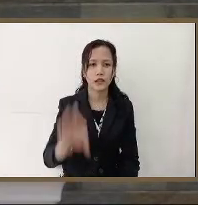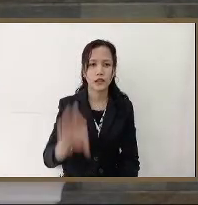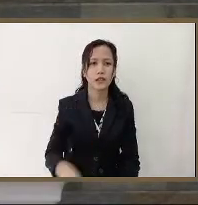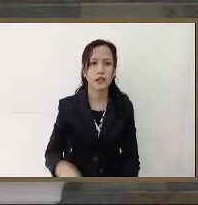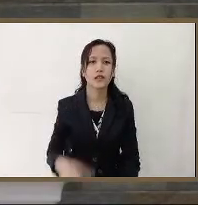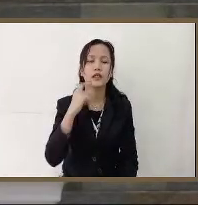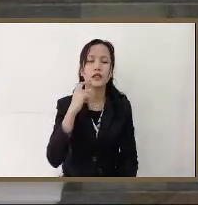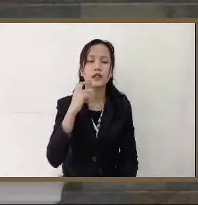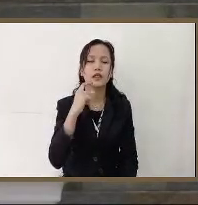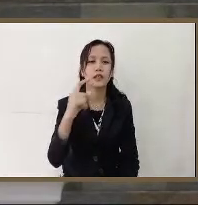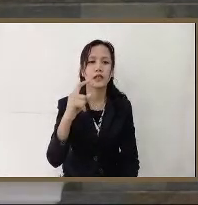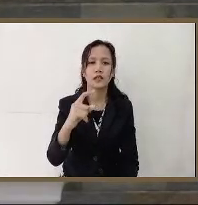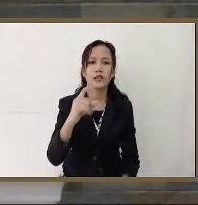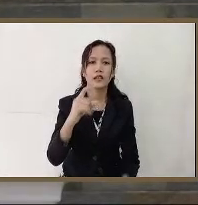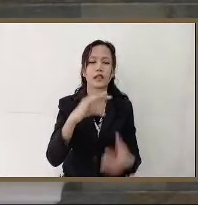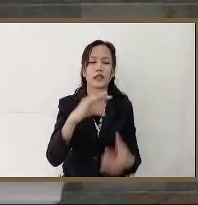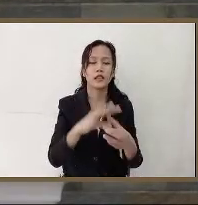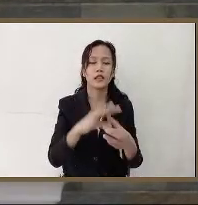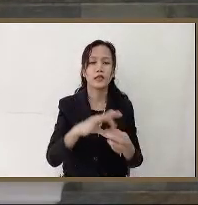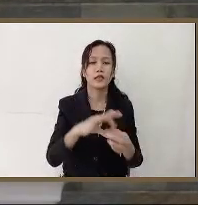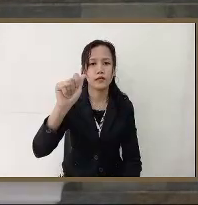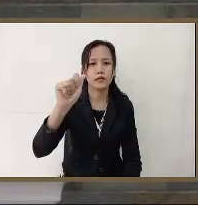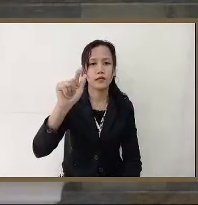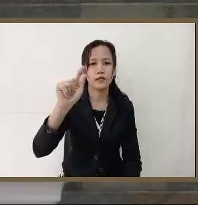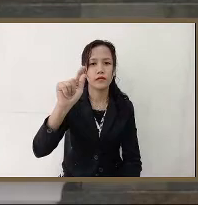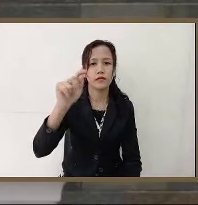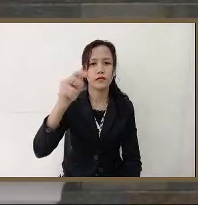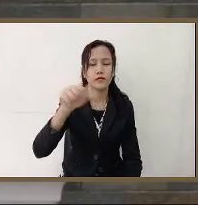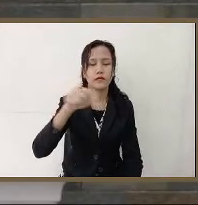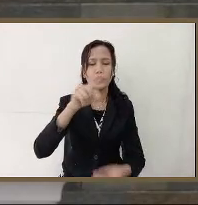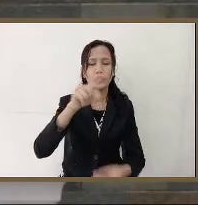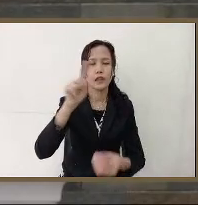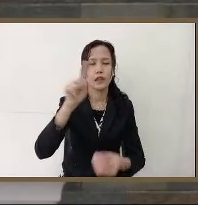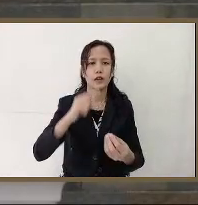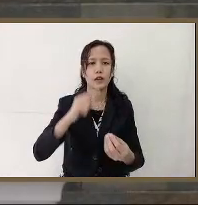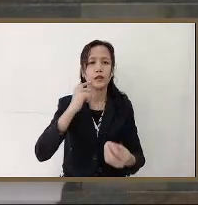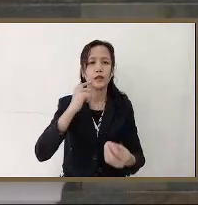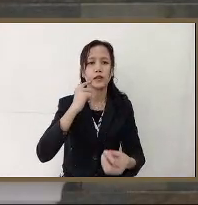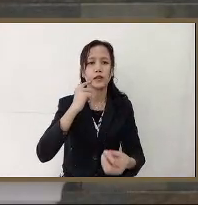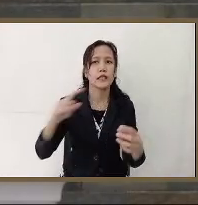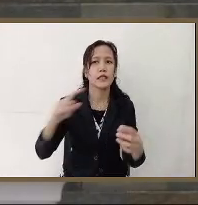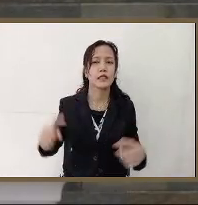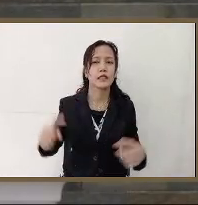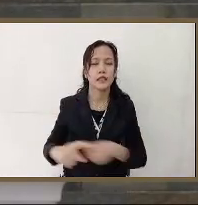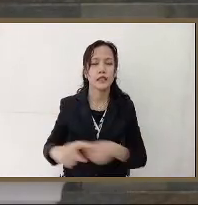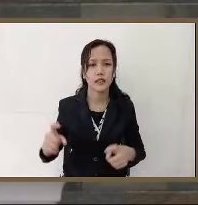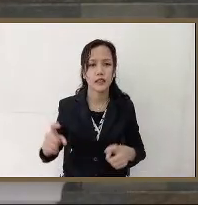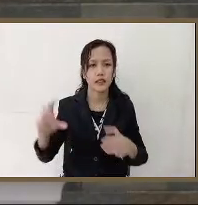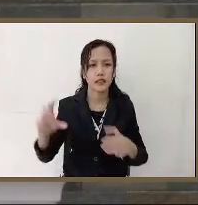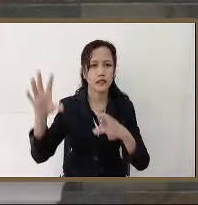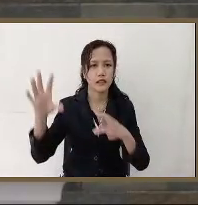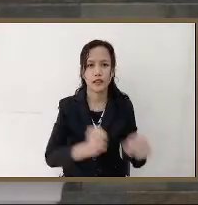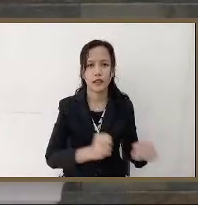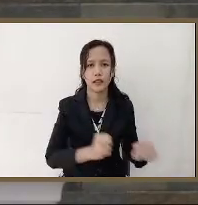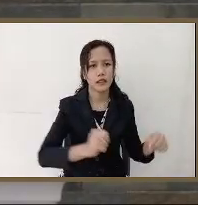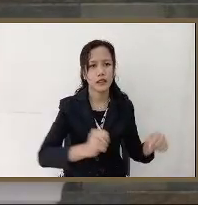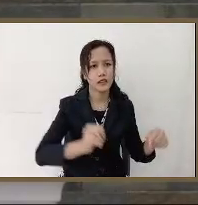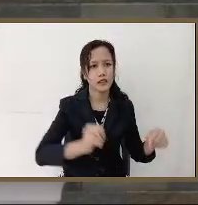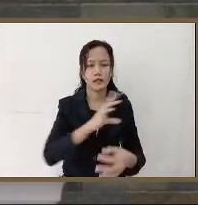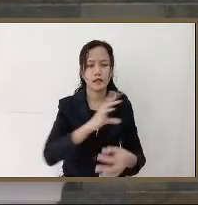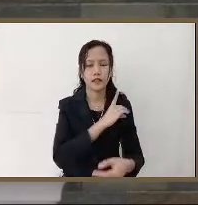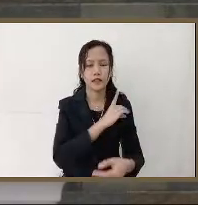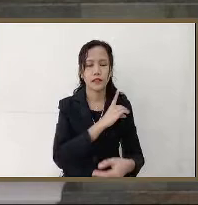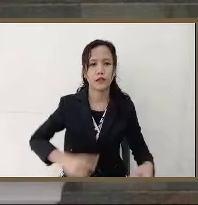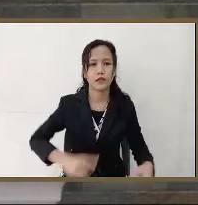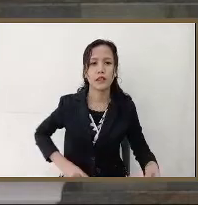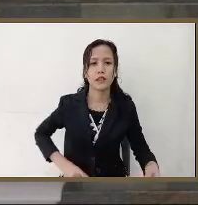Nathan regarding sa mga ginawa ni King David. Pinadala na ng Diyos sa kanya, si Nathan. Chapter 12, verse